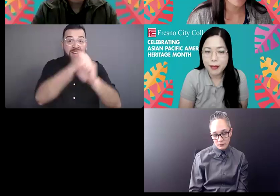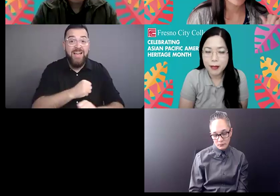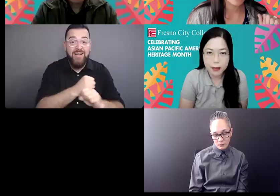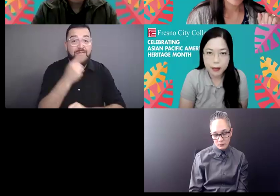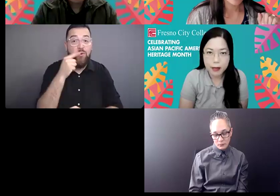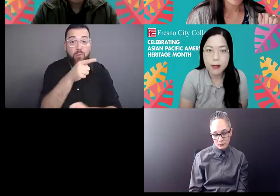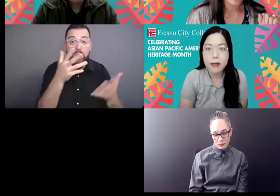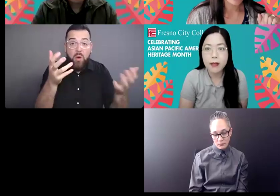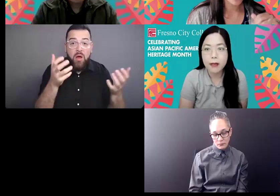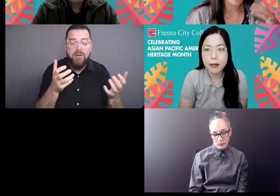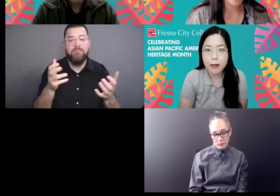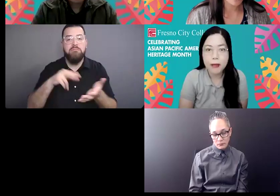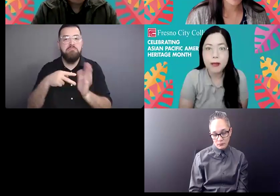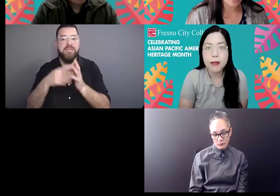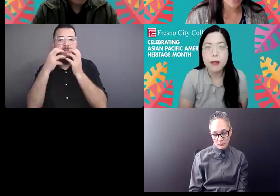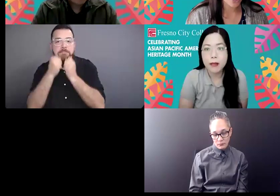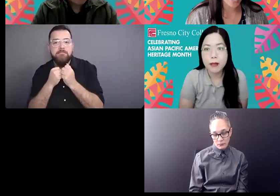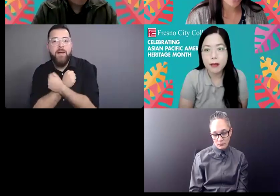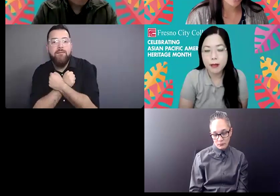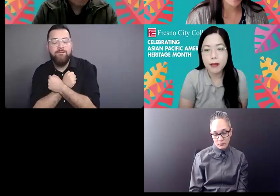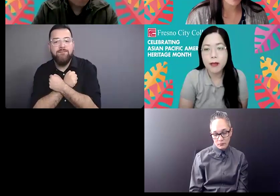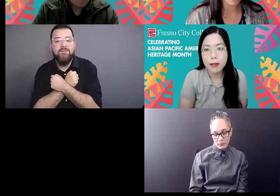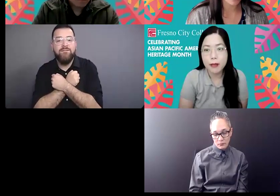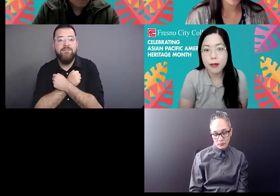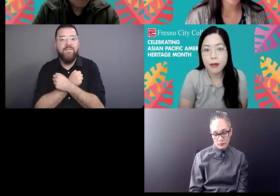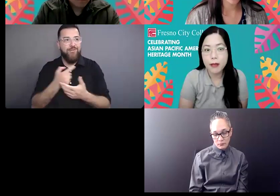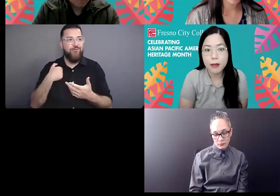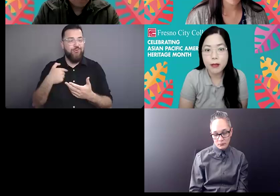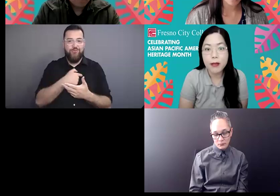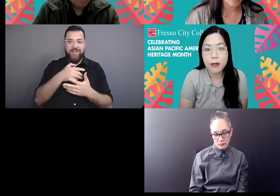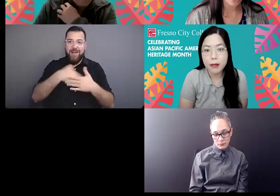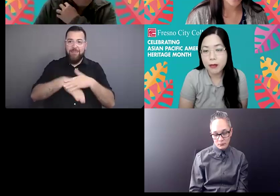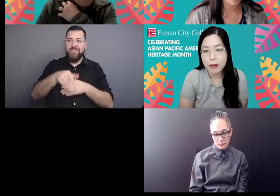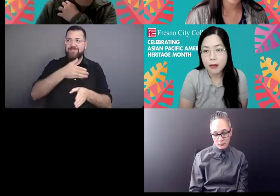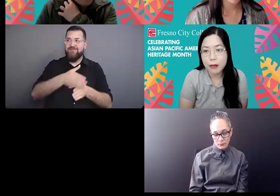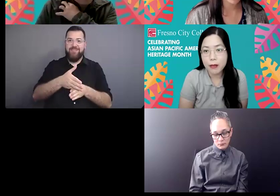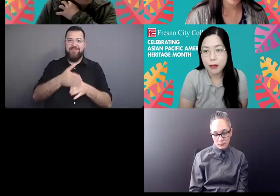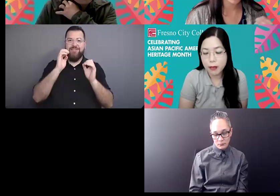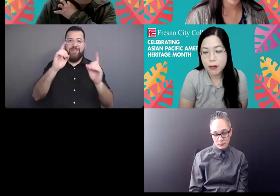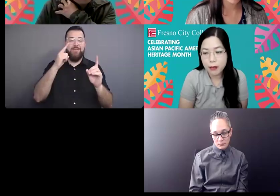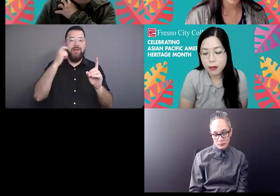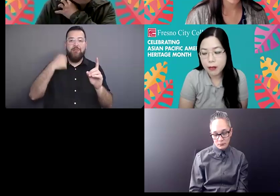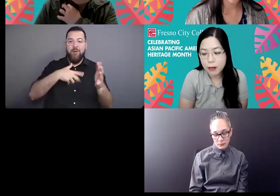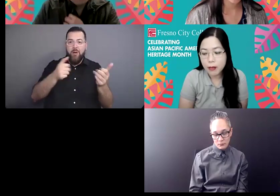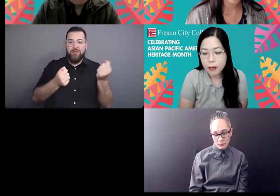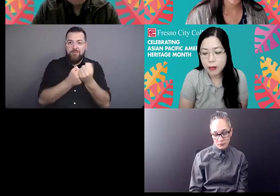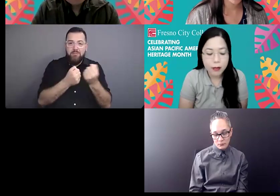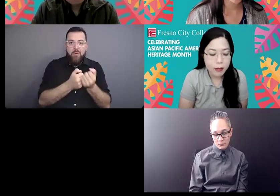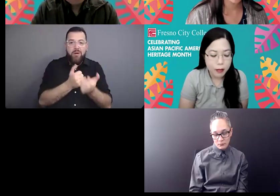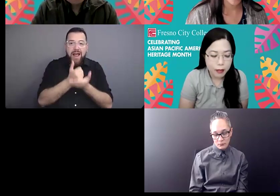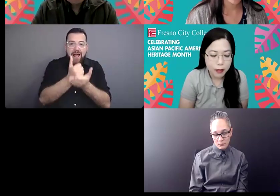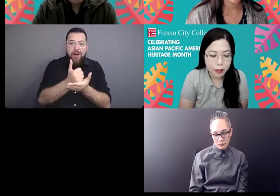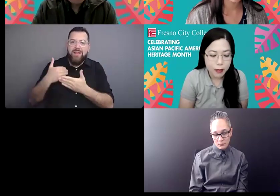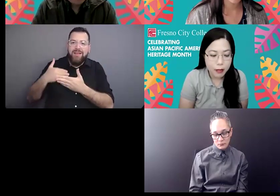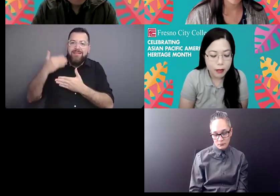it. And we come into the field of education to support our students. Many of us are here because we want to help our next